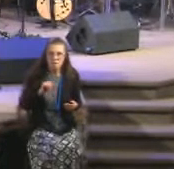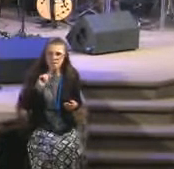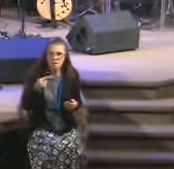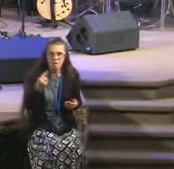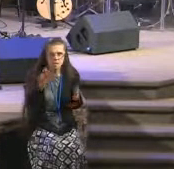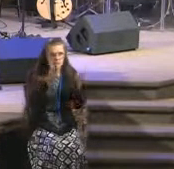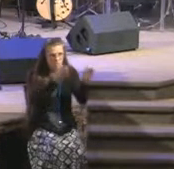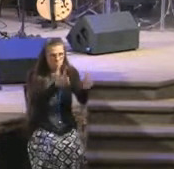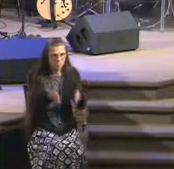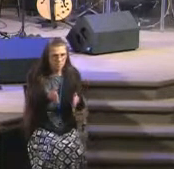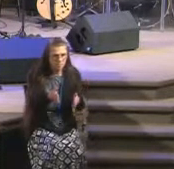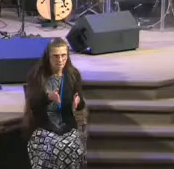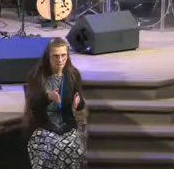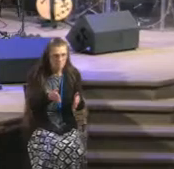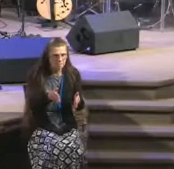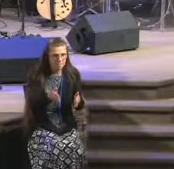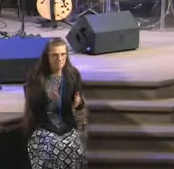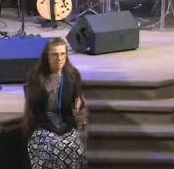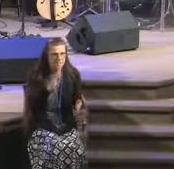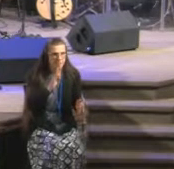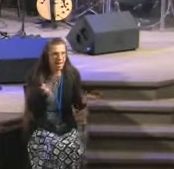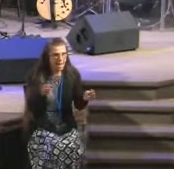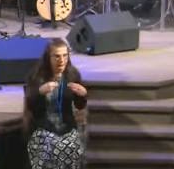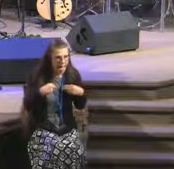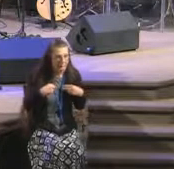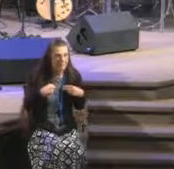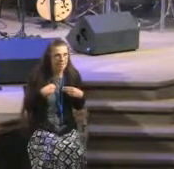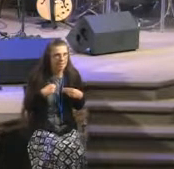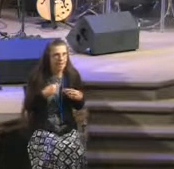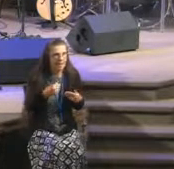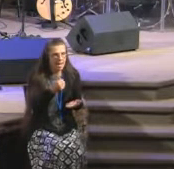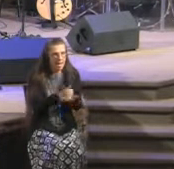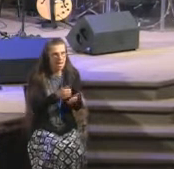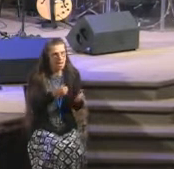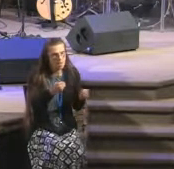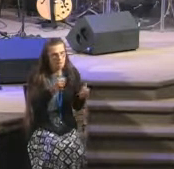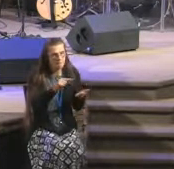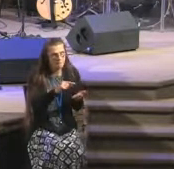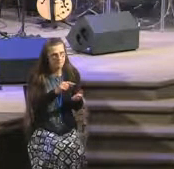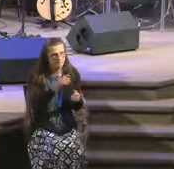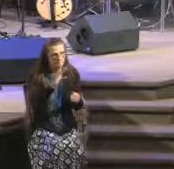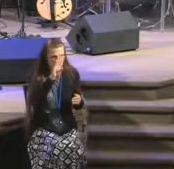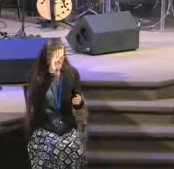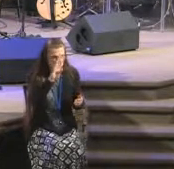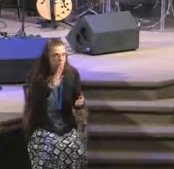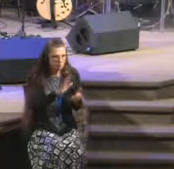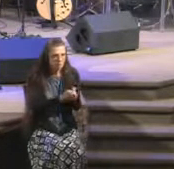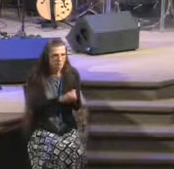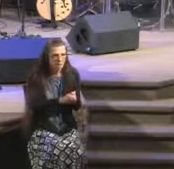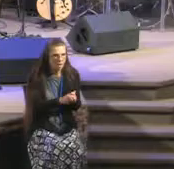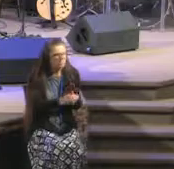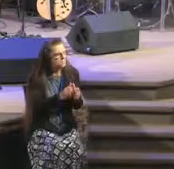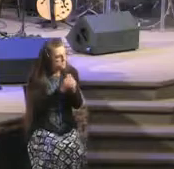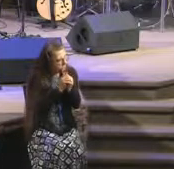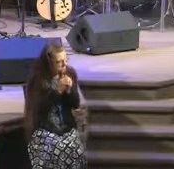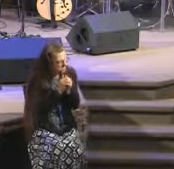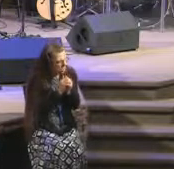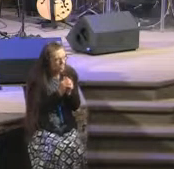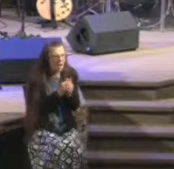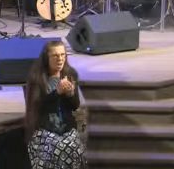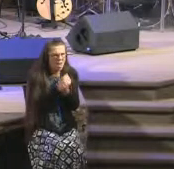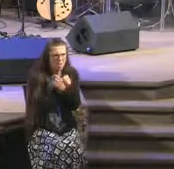way they can get the job done is by having to help meet with them. So be sure, please, please, please, honor and love those that serve